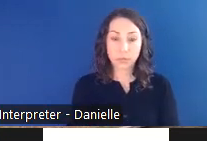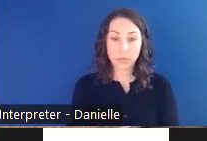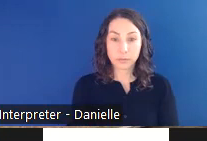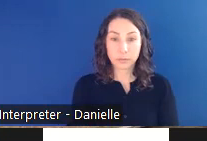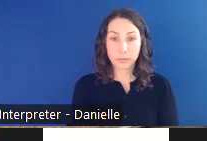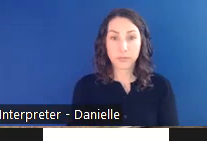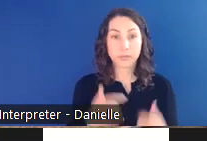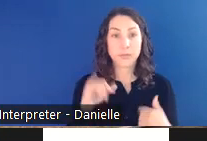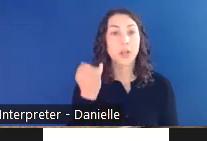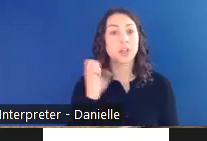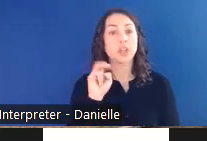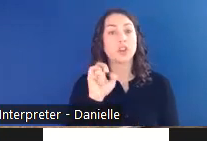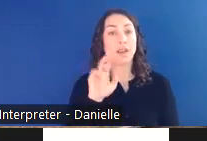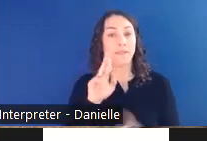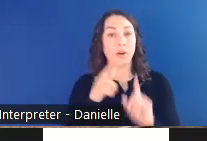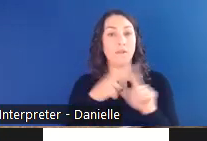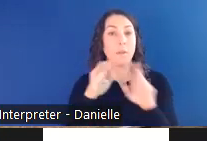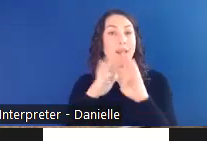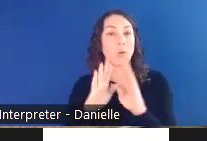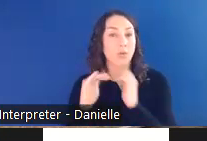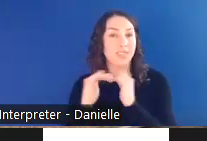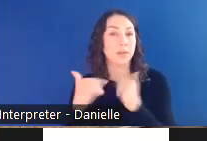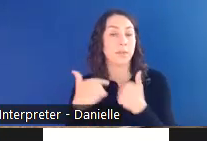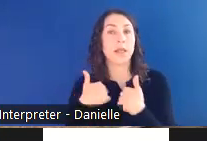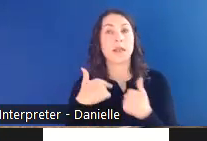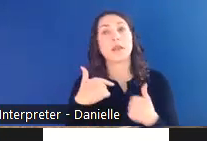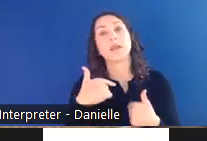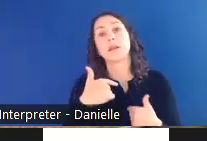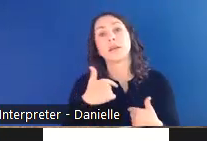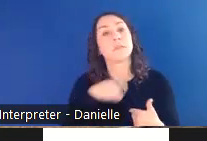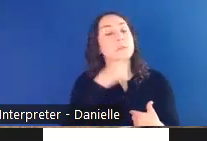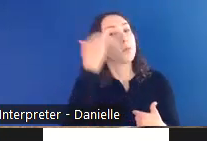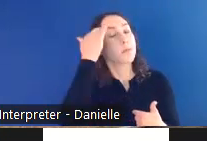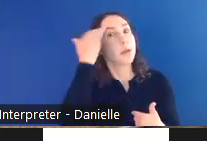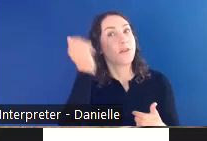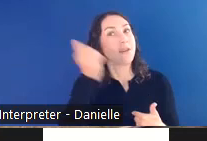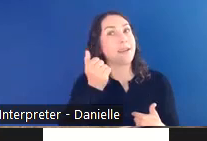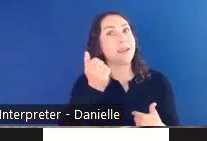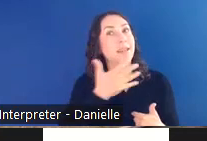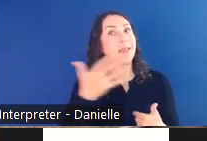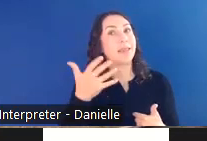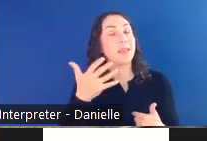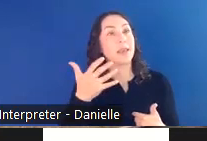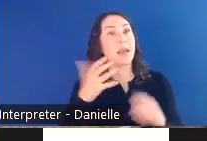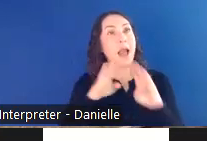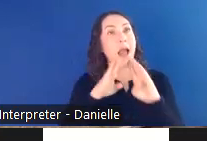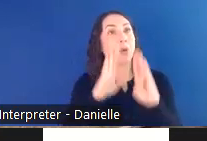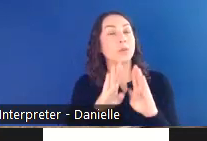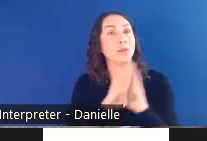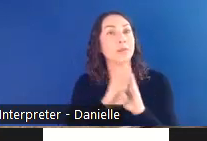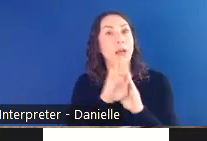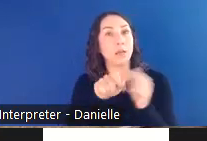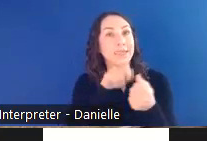And this is Jennifer Balcom from Housing Stability. I'm not aware of anything any housing that's being developed specifically for